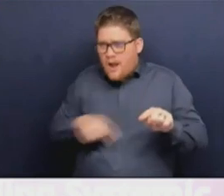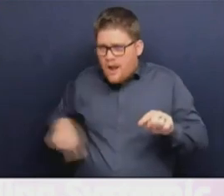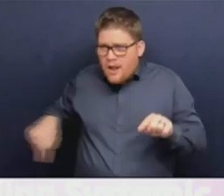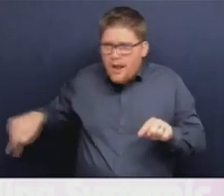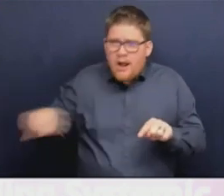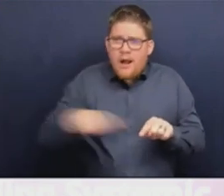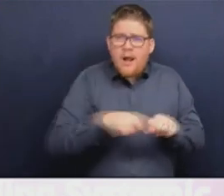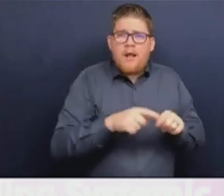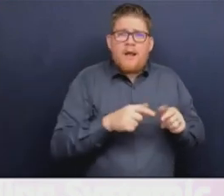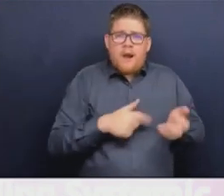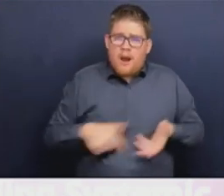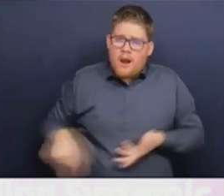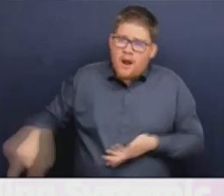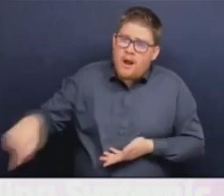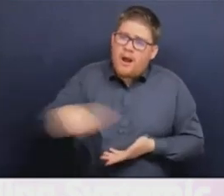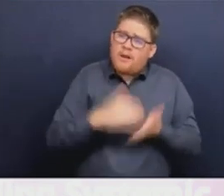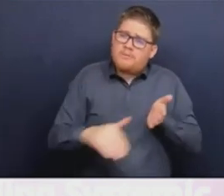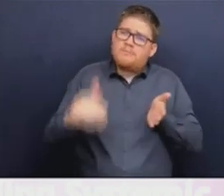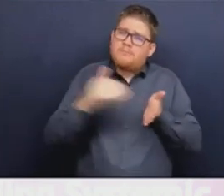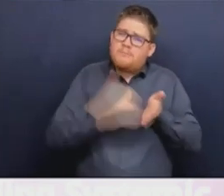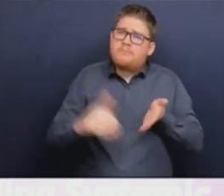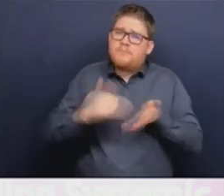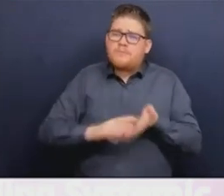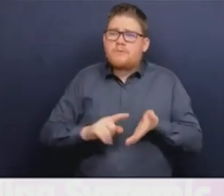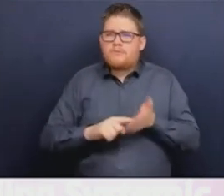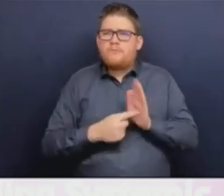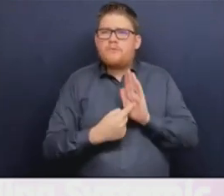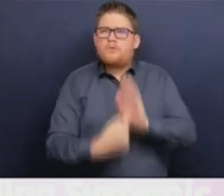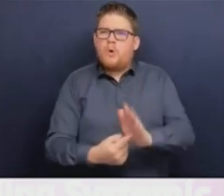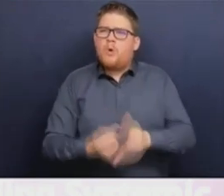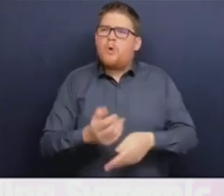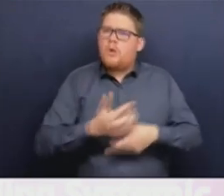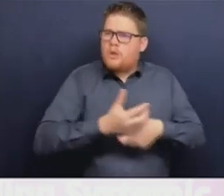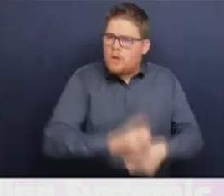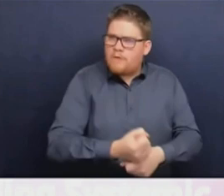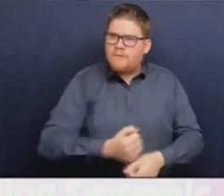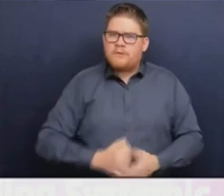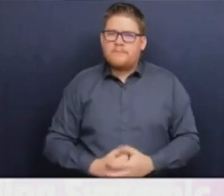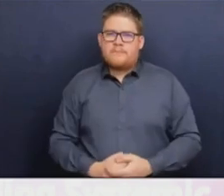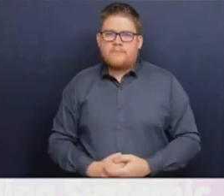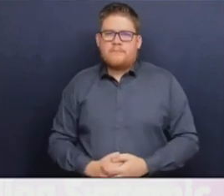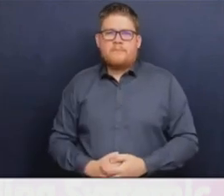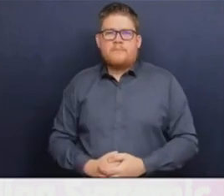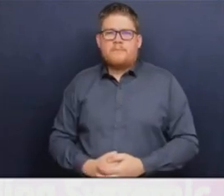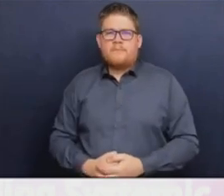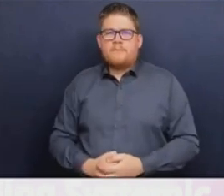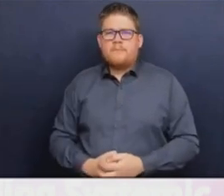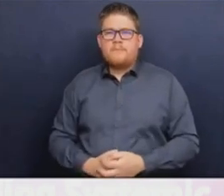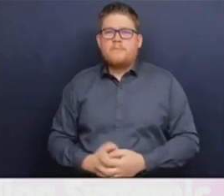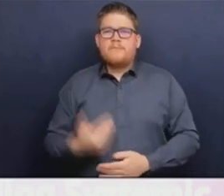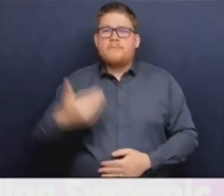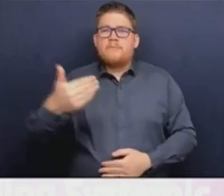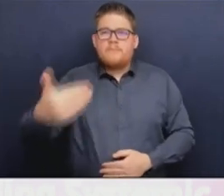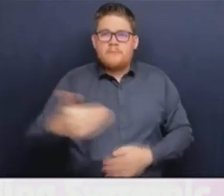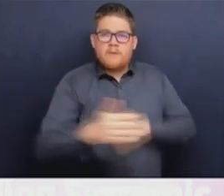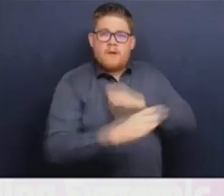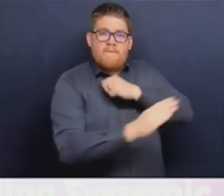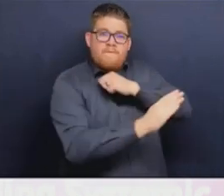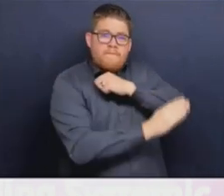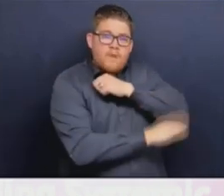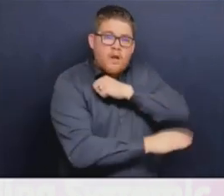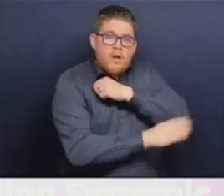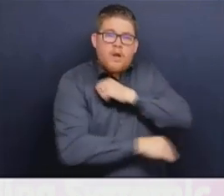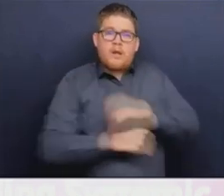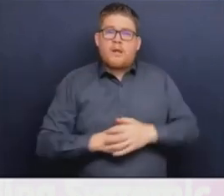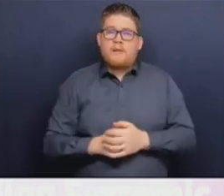guess that we'll be starting in the fall and then continuing into the creation of the budget in 2023 and then again in 2024, the more data